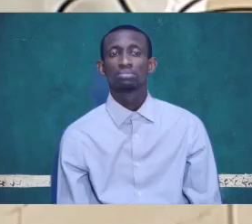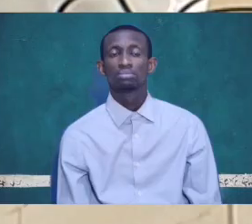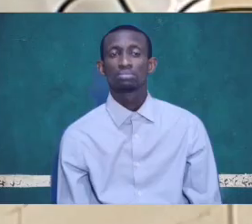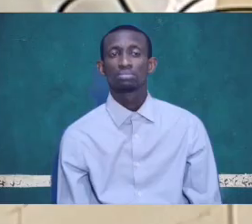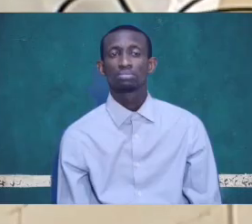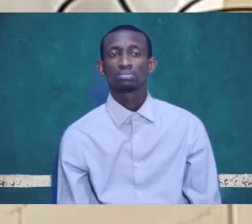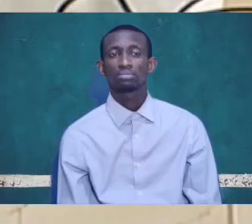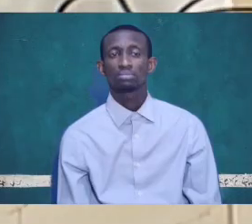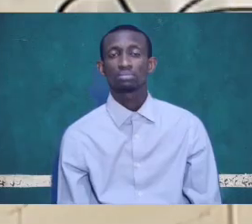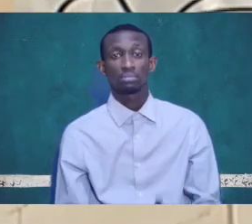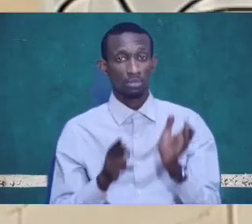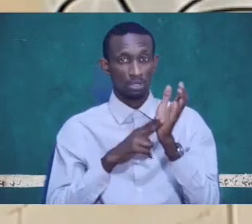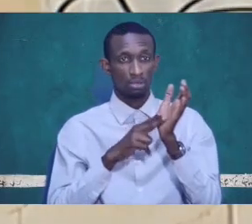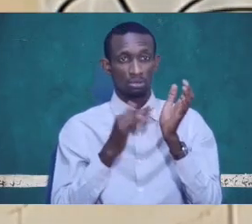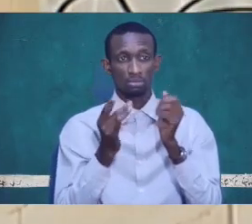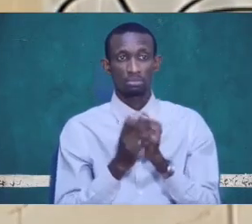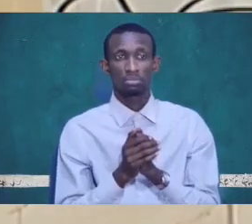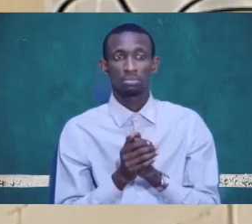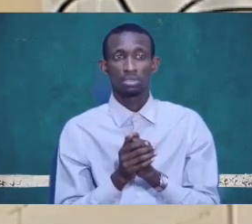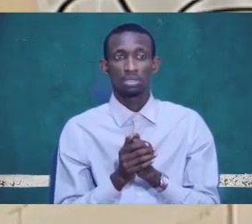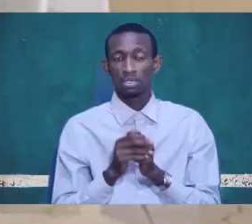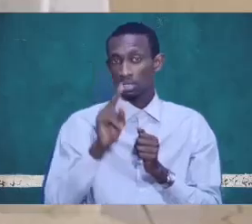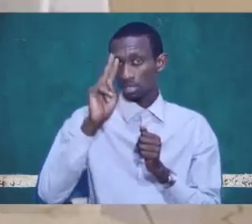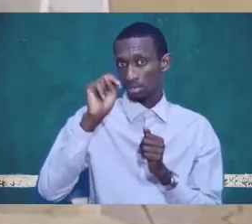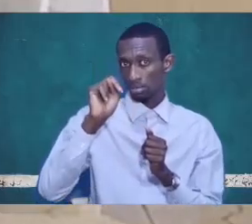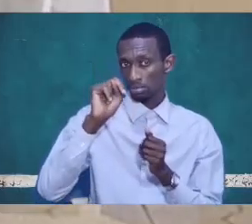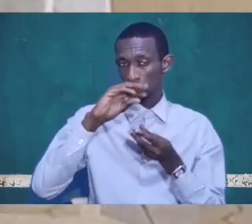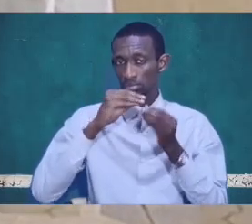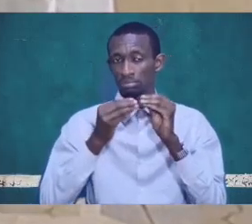which is the same as electron number,